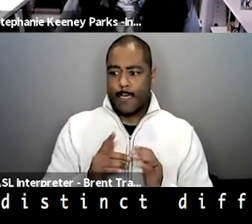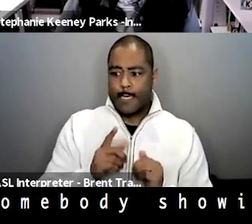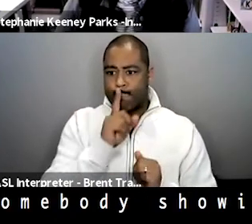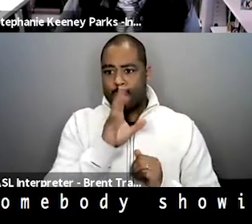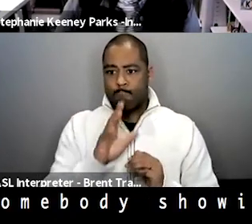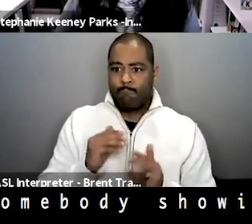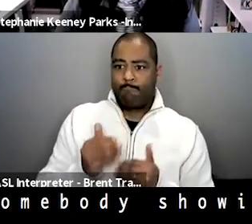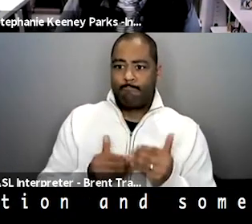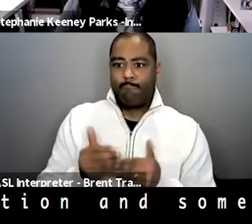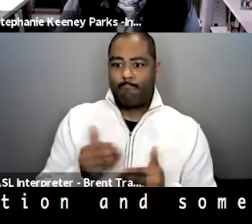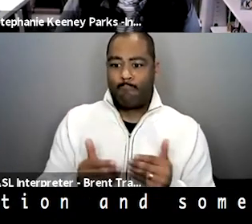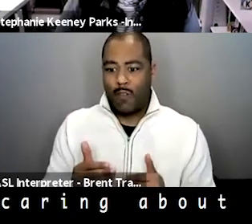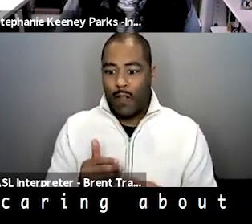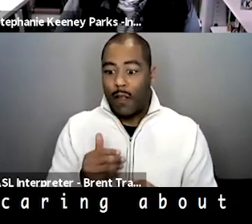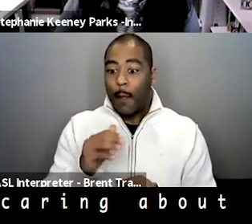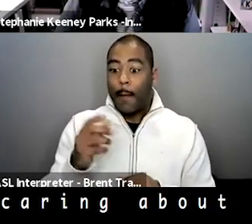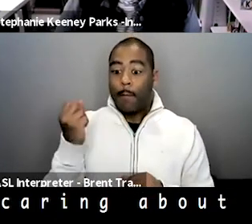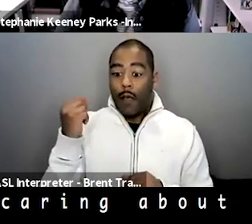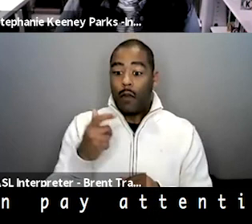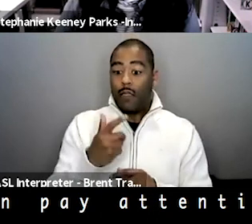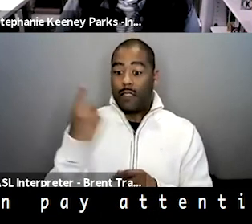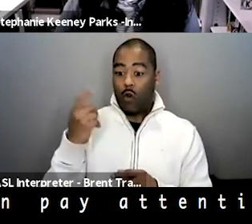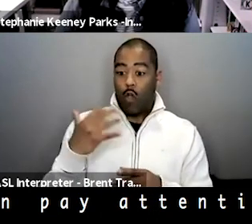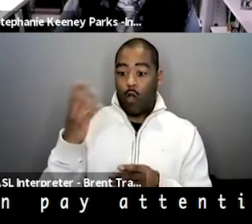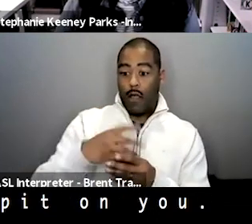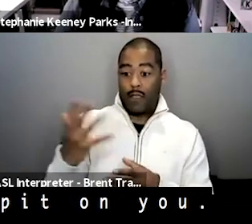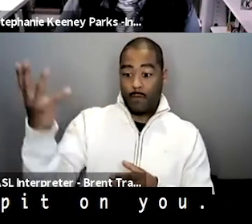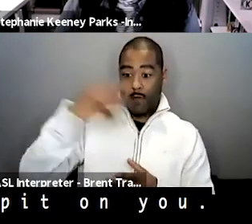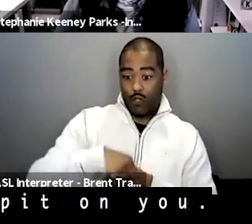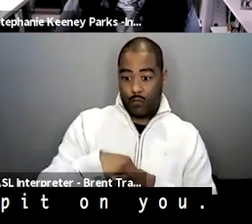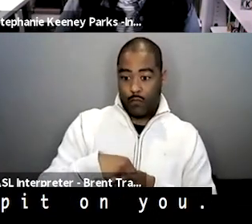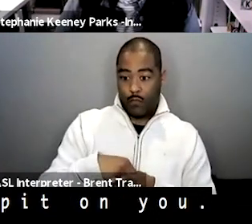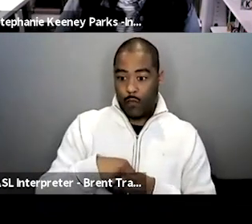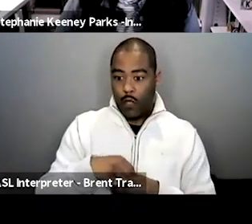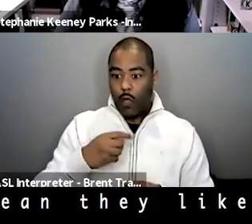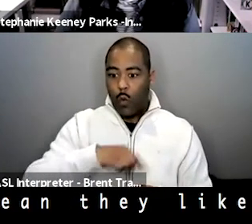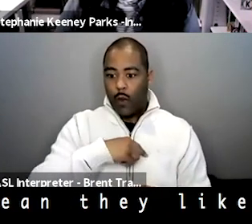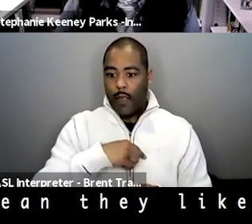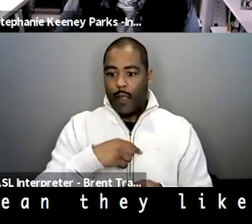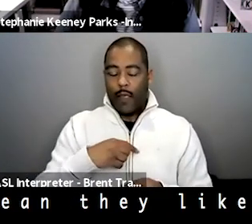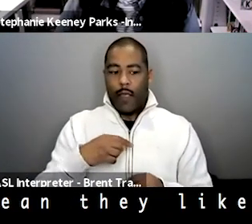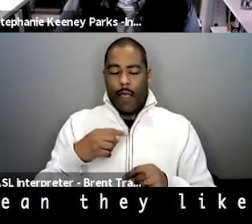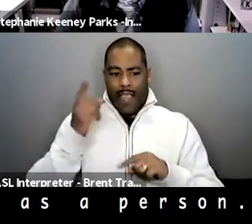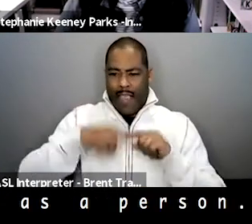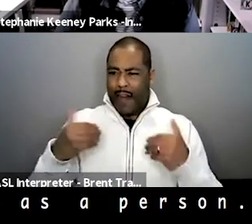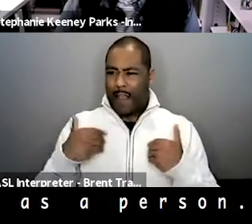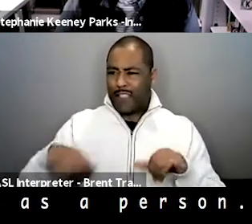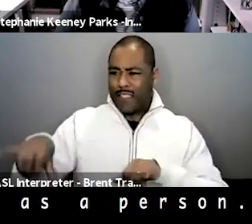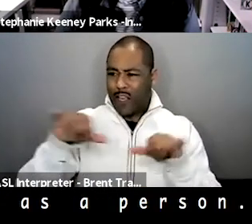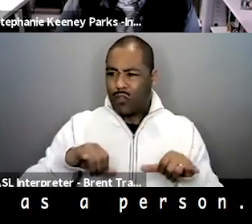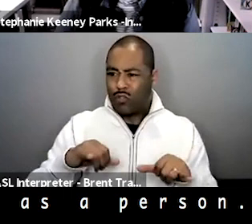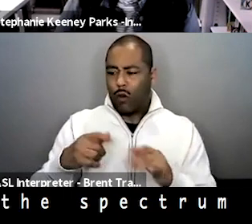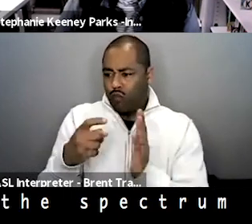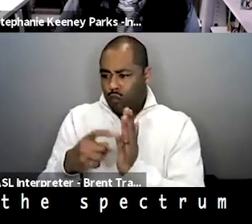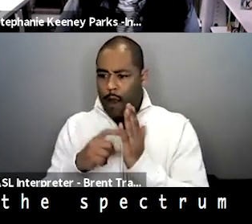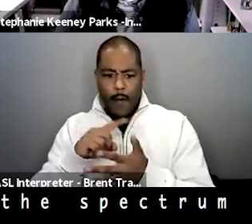right. It's, you know, there's a distinct difference between somebody showing you attention and someone actually caring about you. people can pay attention to you just to spit on you. Doesn't mean they